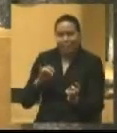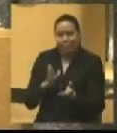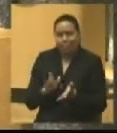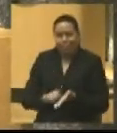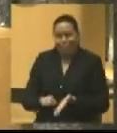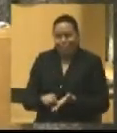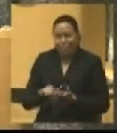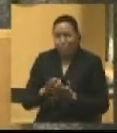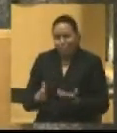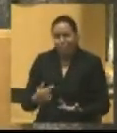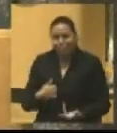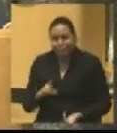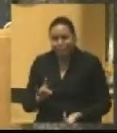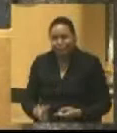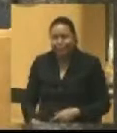to write.